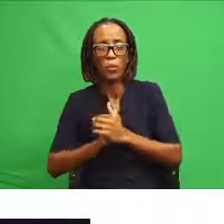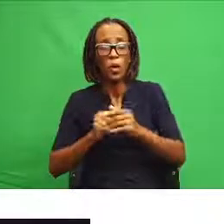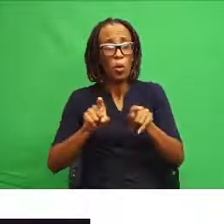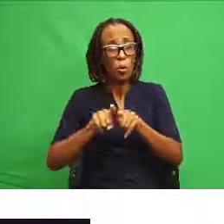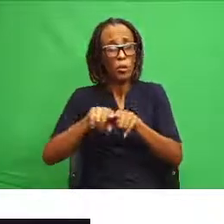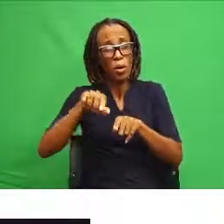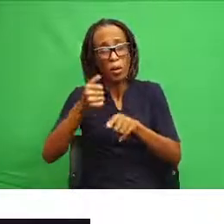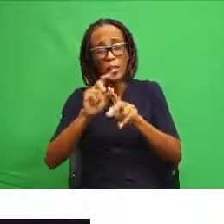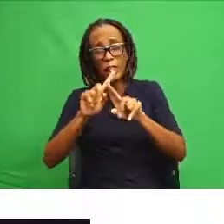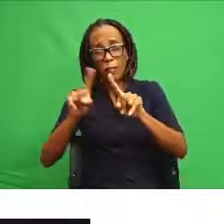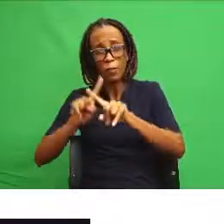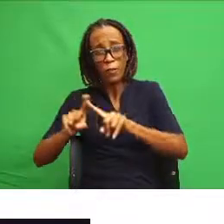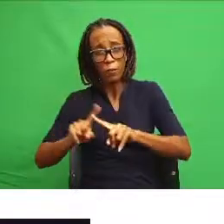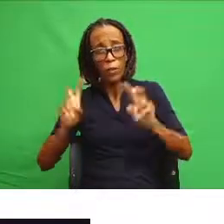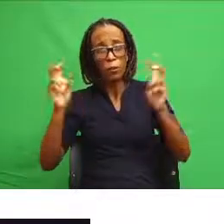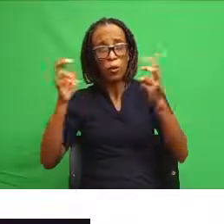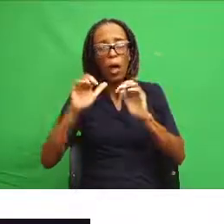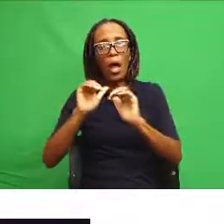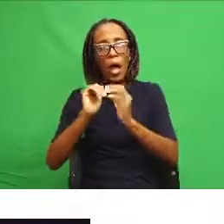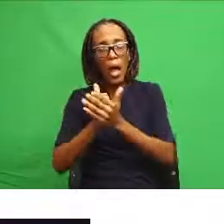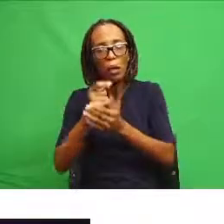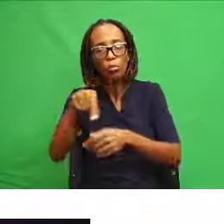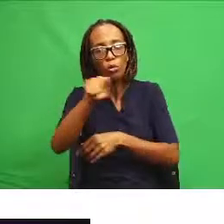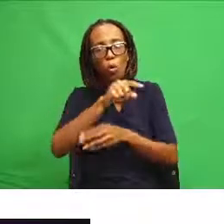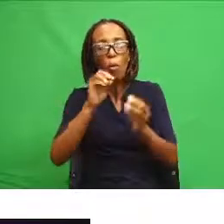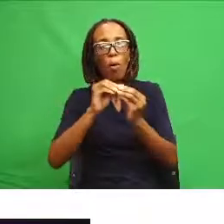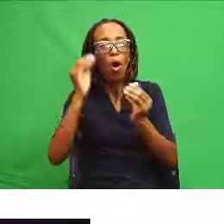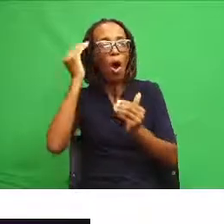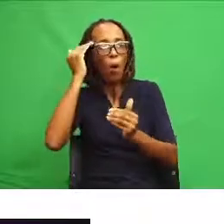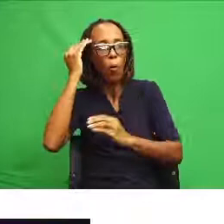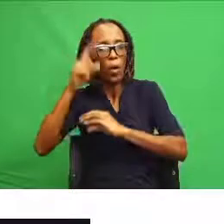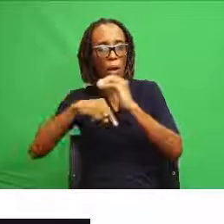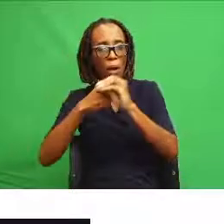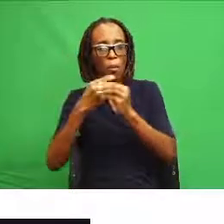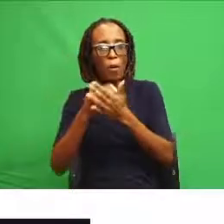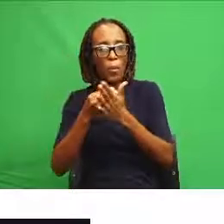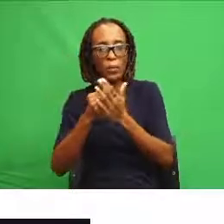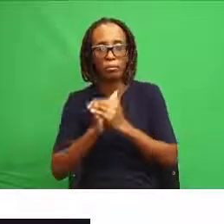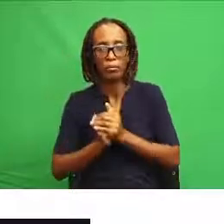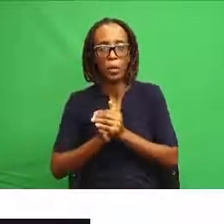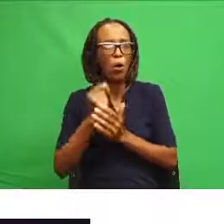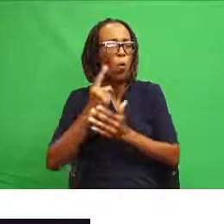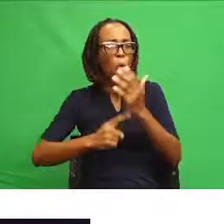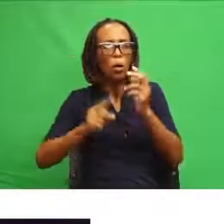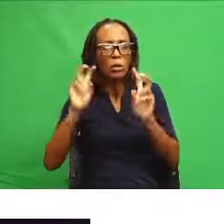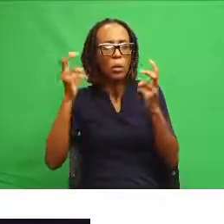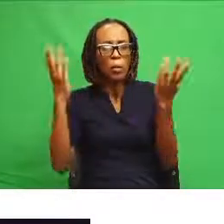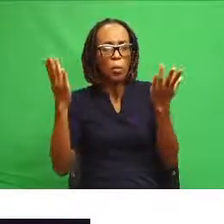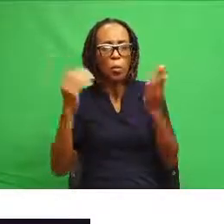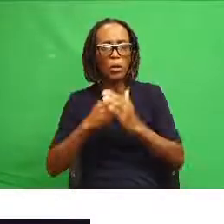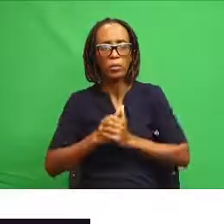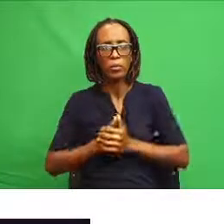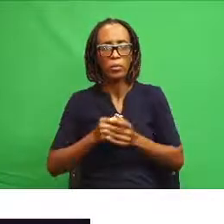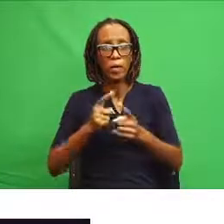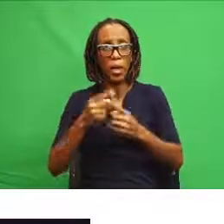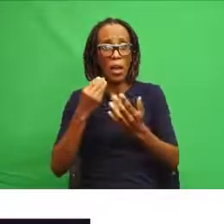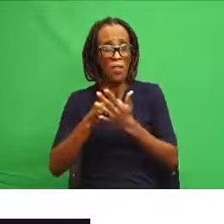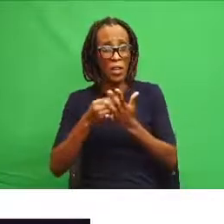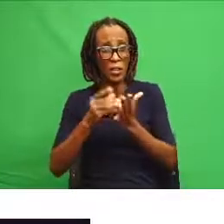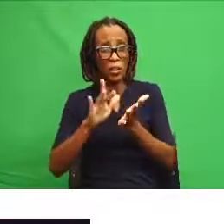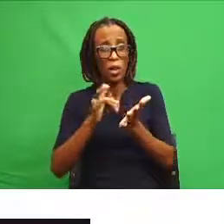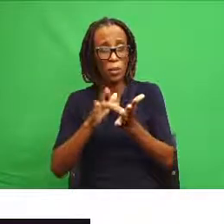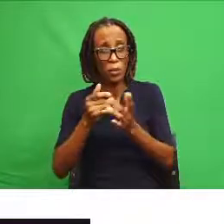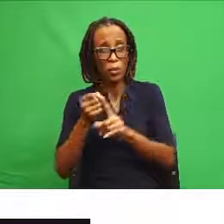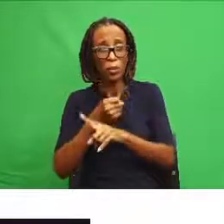critical to deepening your financial literacy. And some of the topics to be covered include financial abuse of older